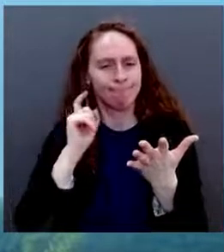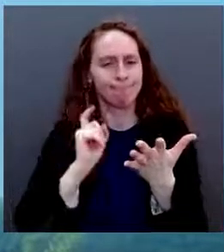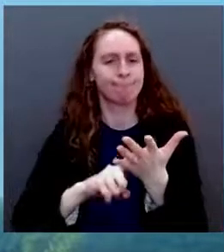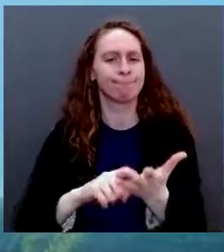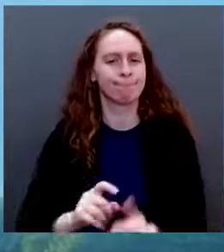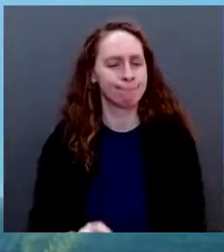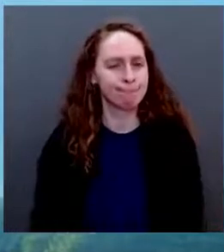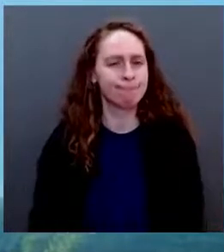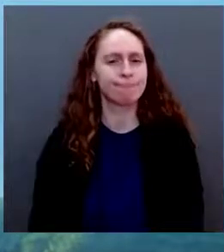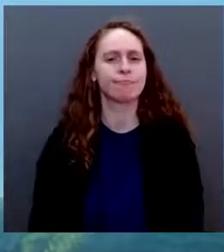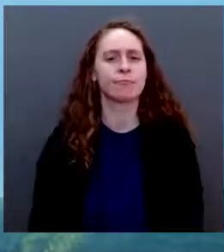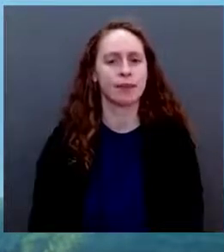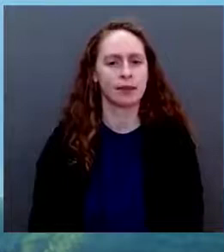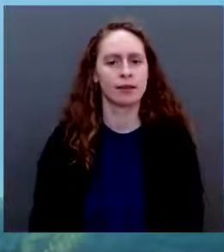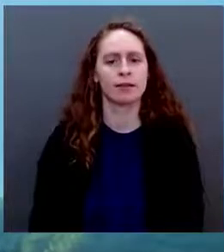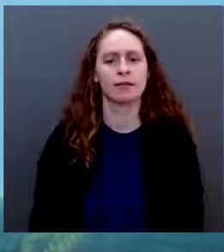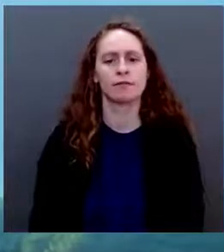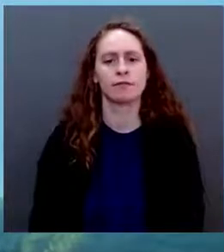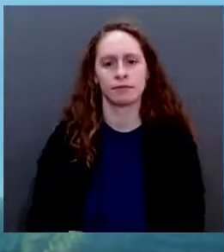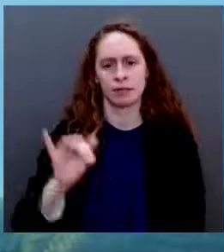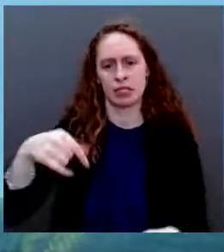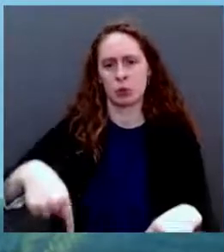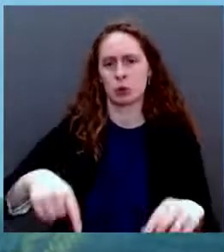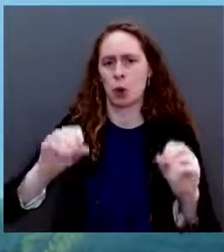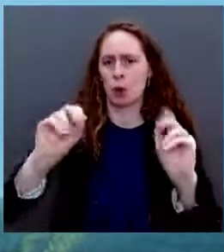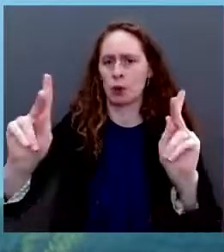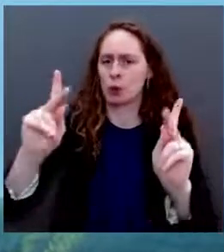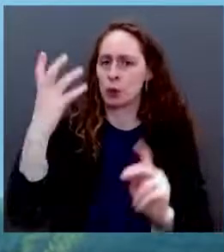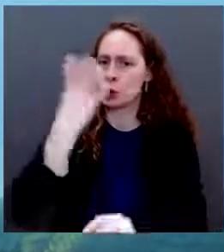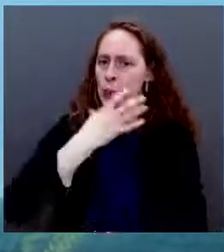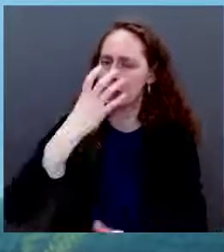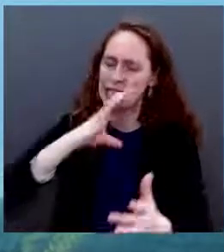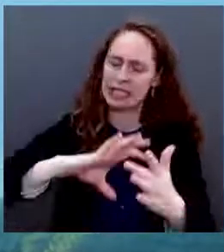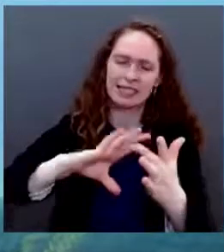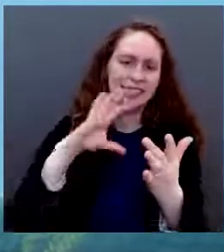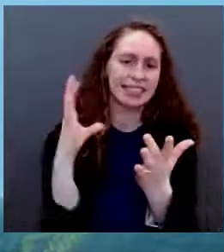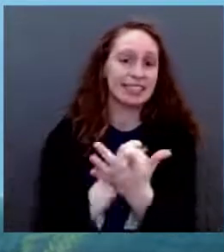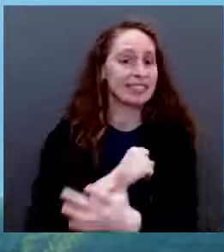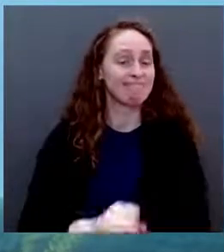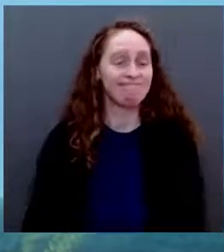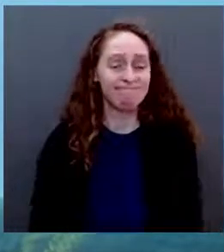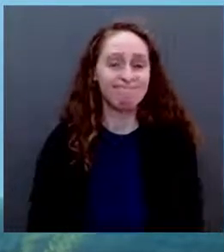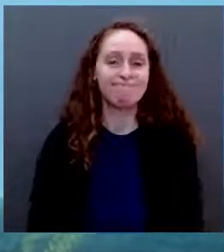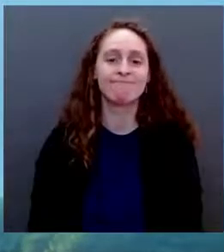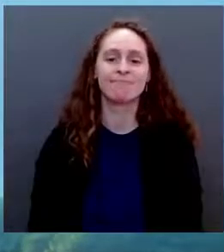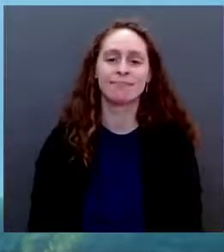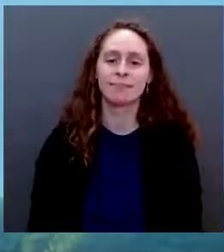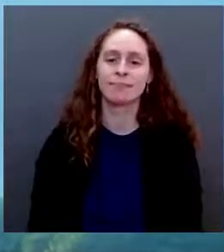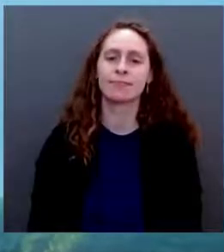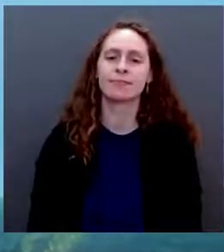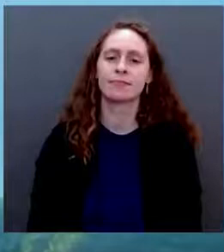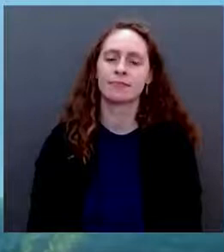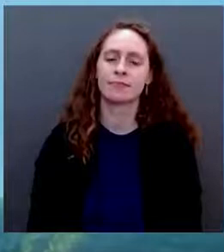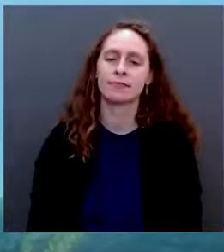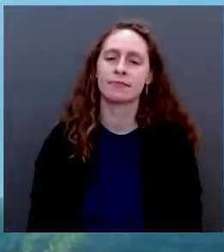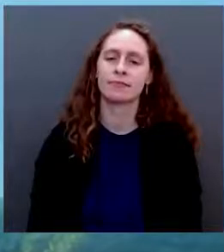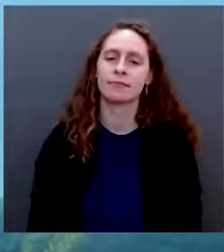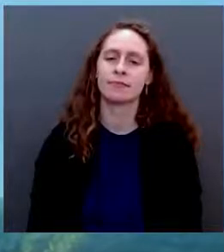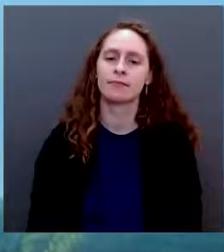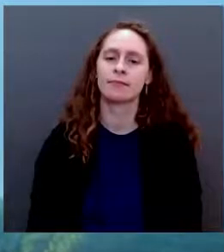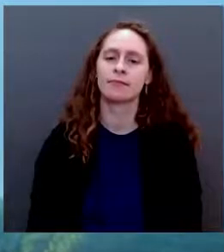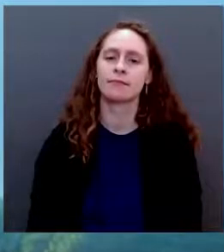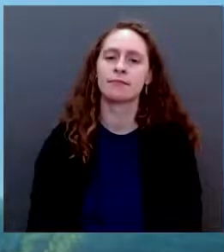So, Mr. President, I want to ask Corwin Heatwell to come in. Corwin is the founding farmer and CEO of Farm Focus,